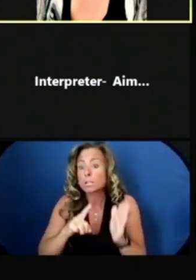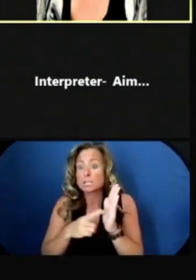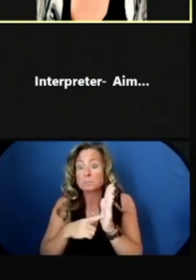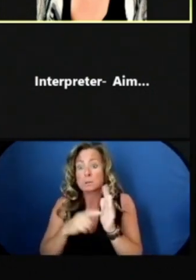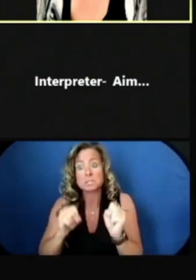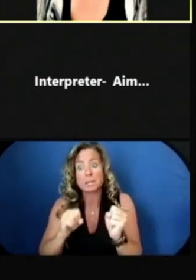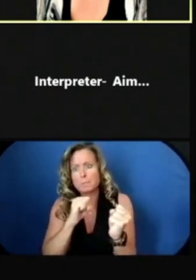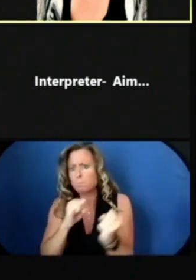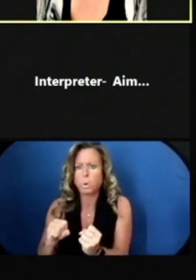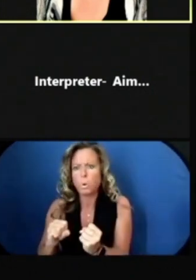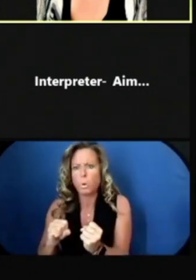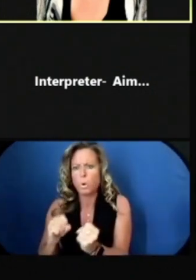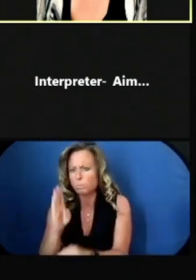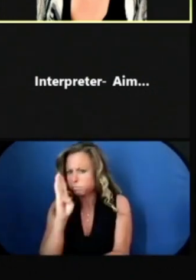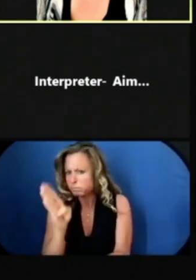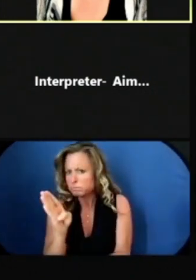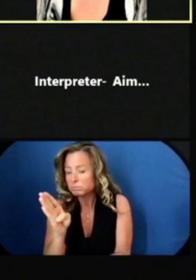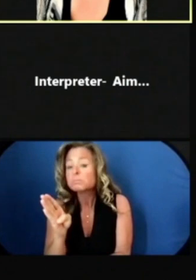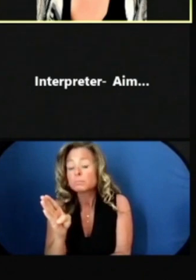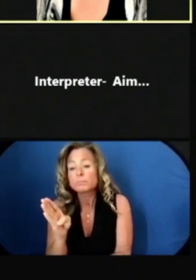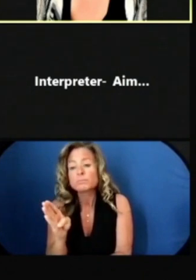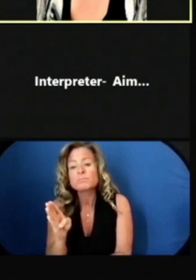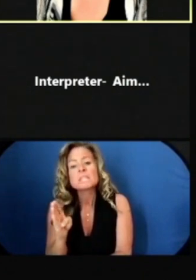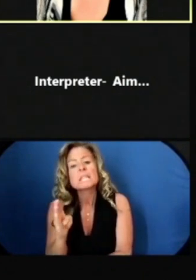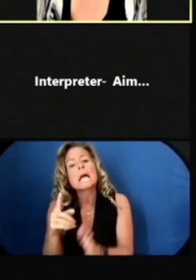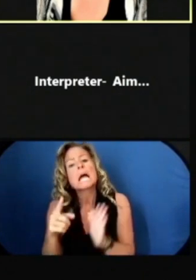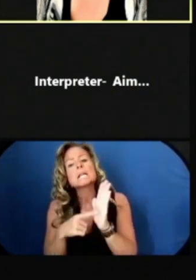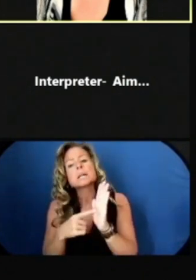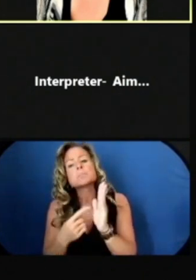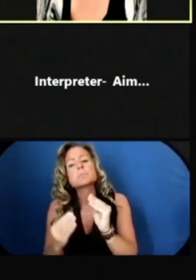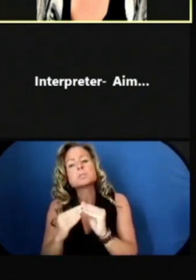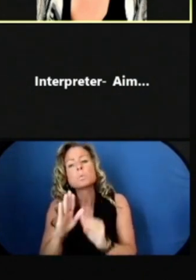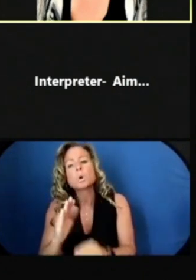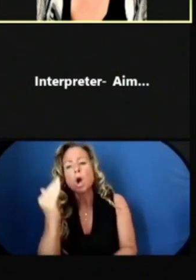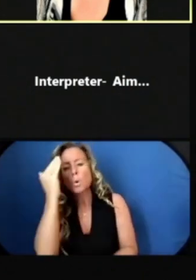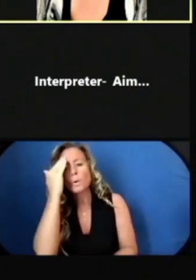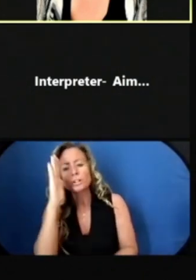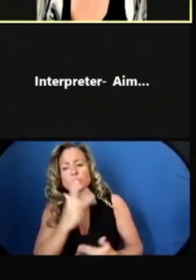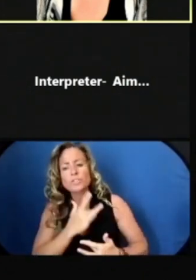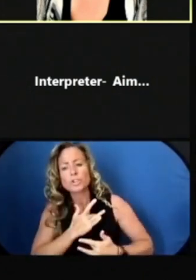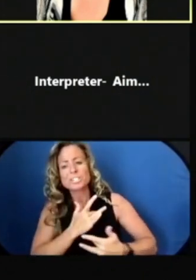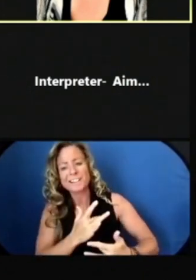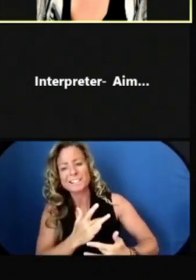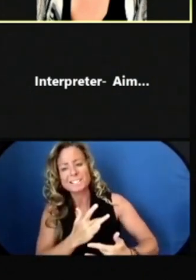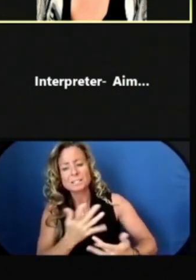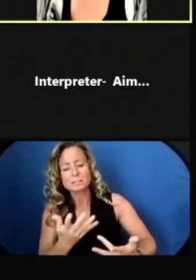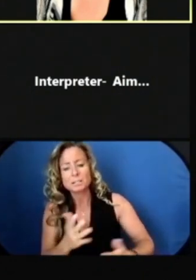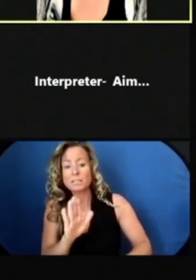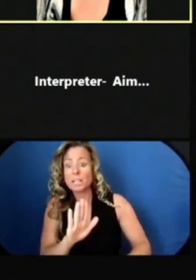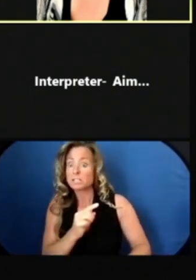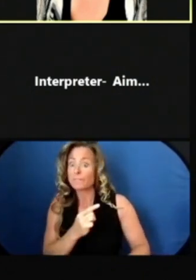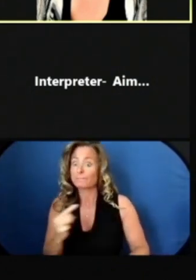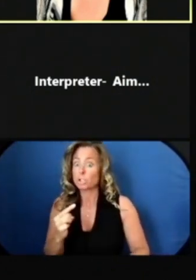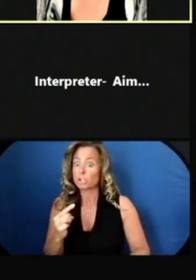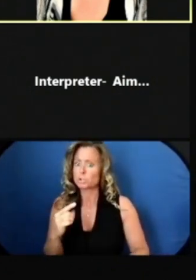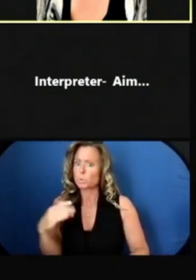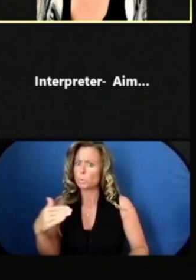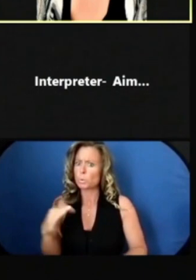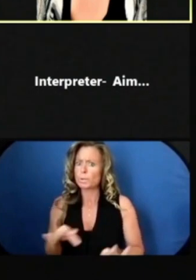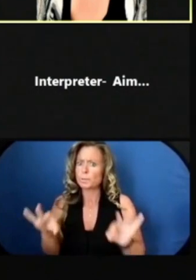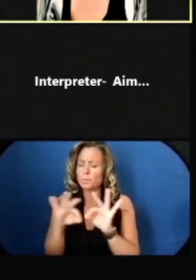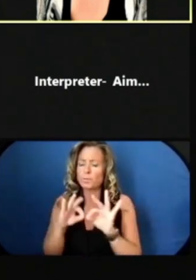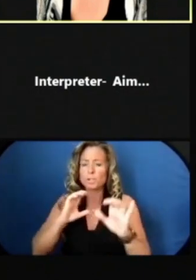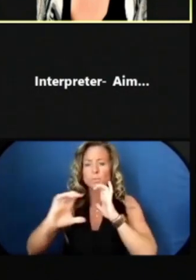powerful. And then there's awareness of your own tendencies. That's the critical first step in the process of communicating